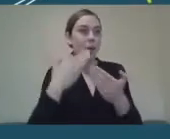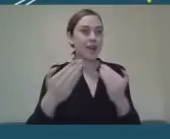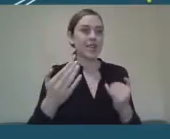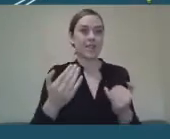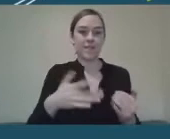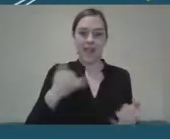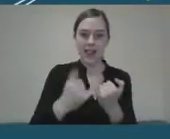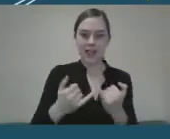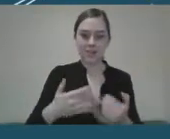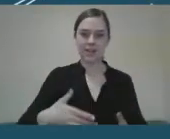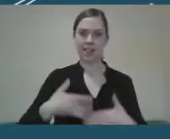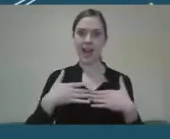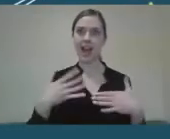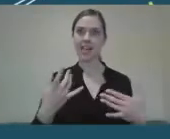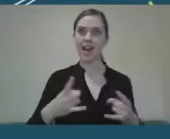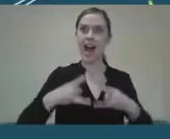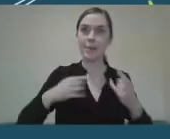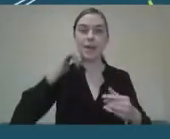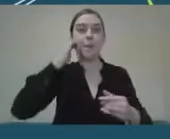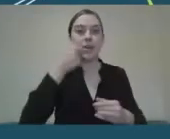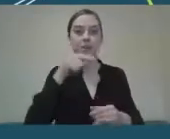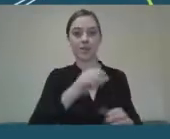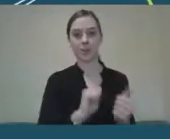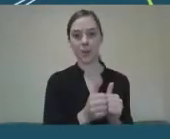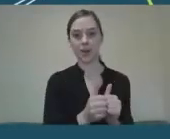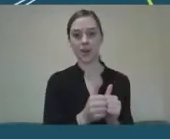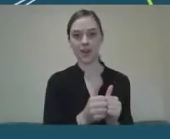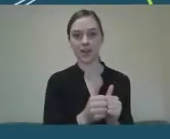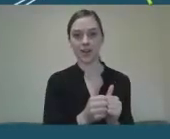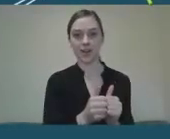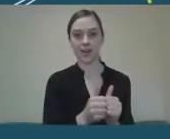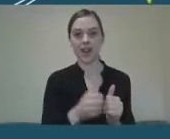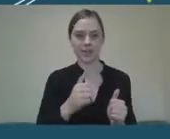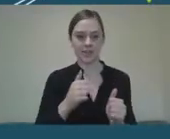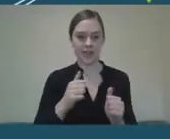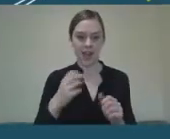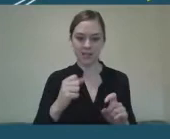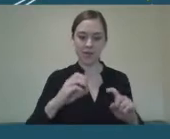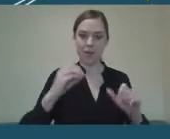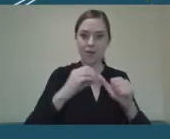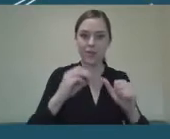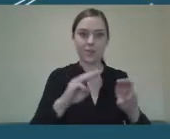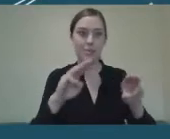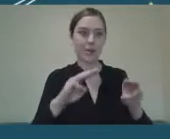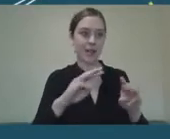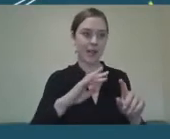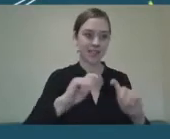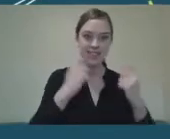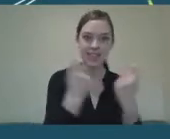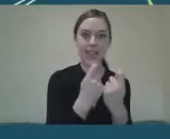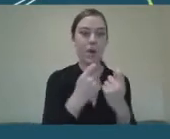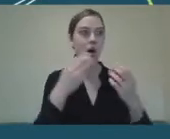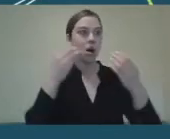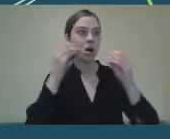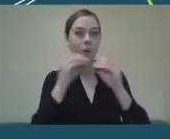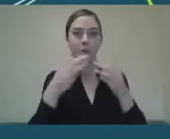what it felt like to be happy because of sport. And I was surrounded by people so open-minded about